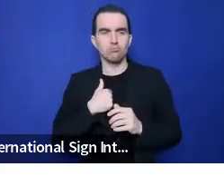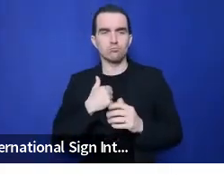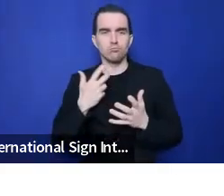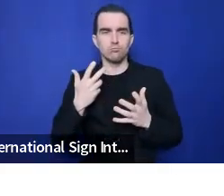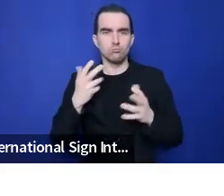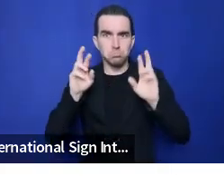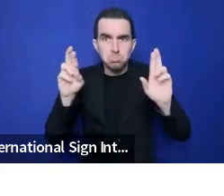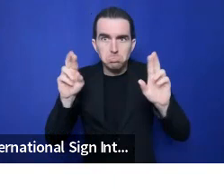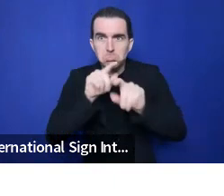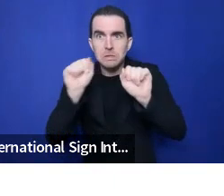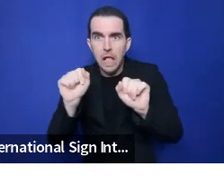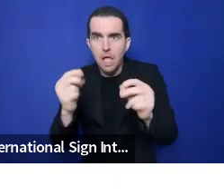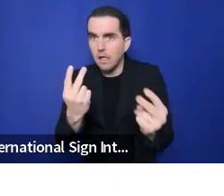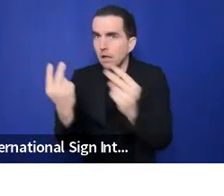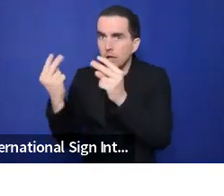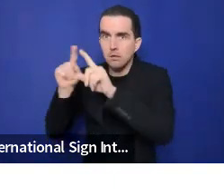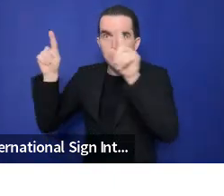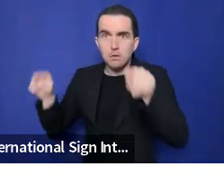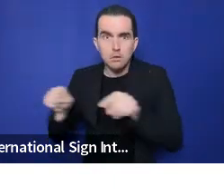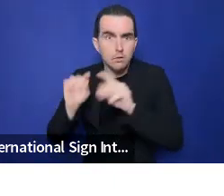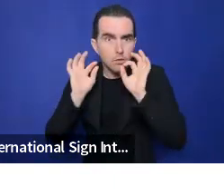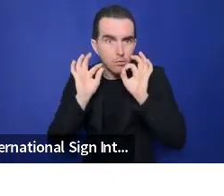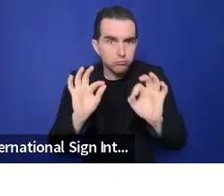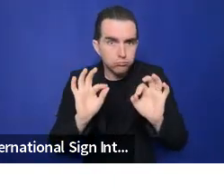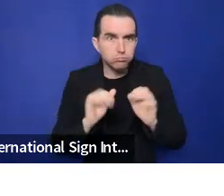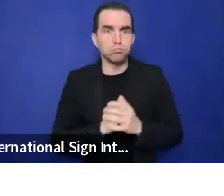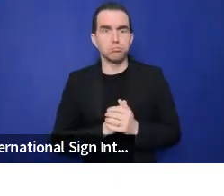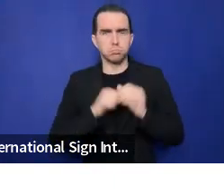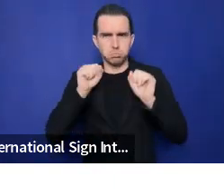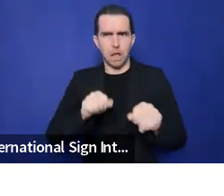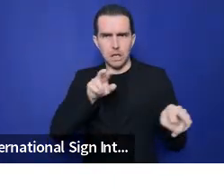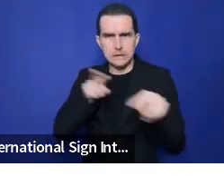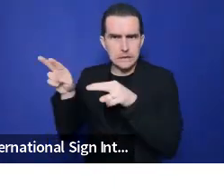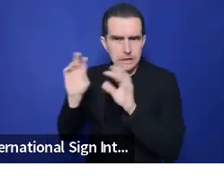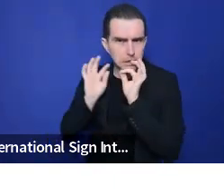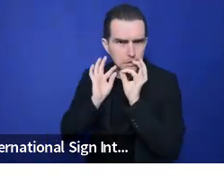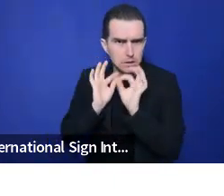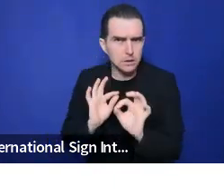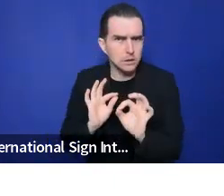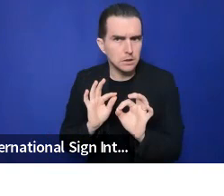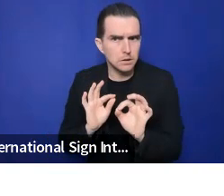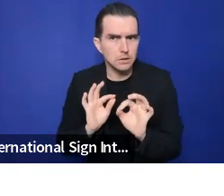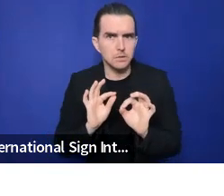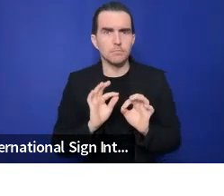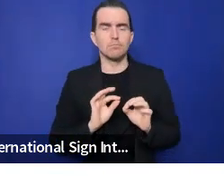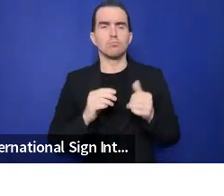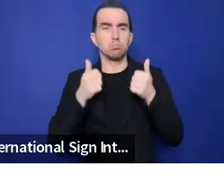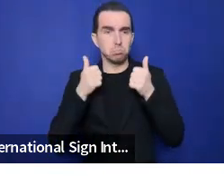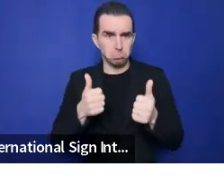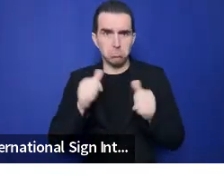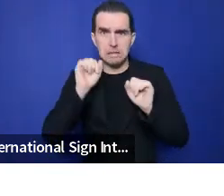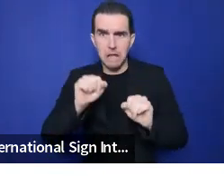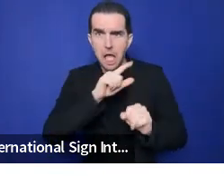know if you can't hear me clearly, Yes. or if you can't see my slides. Oh, super. It's clear. And thank you so much, Meredith, for inviting me to participate in